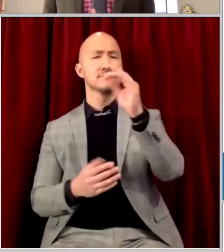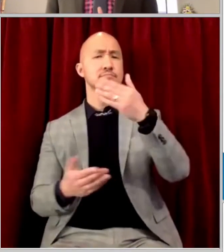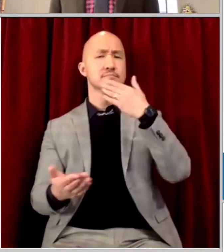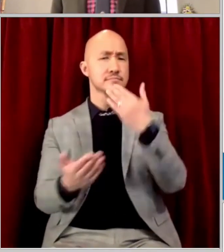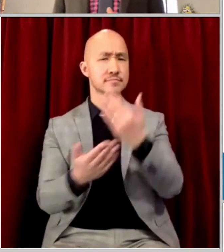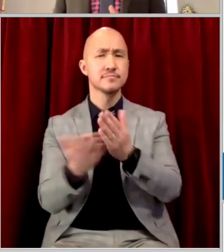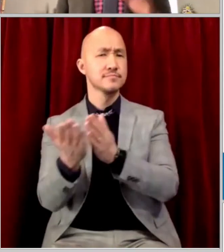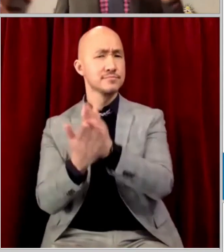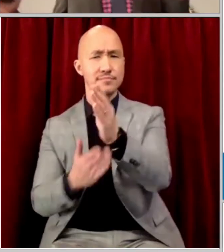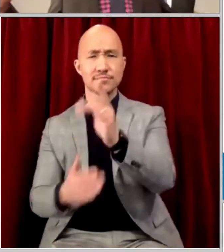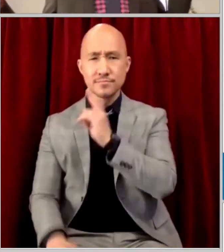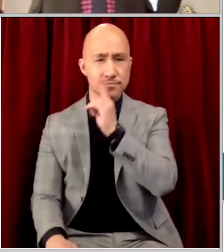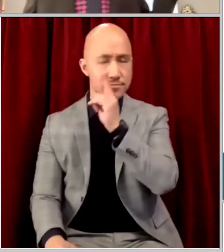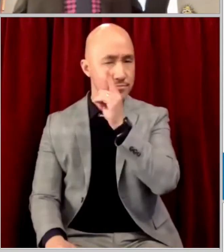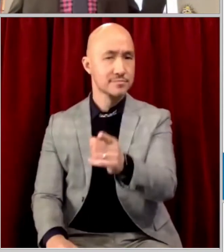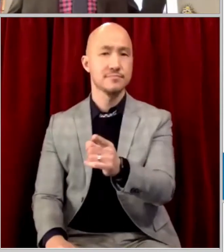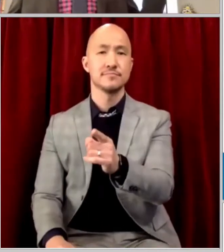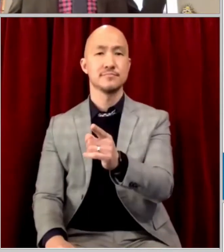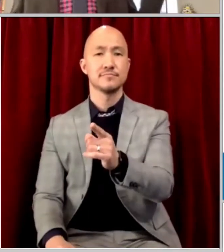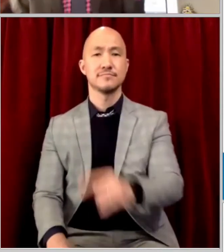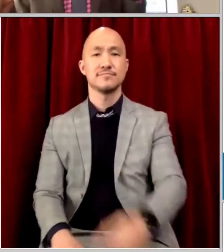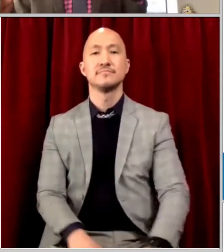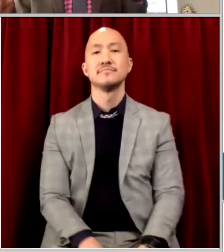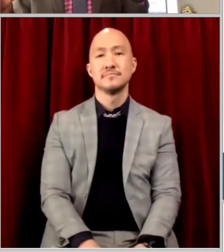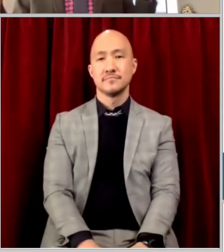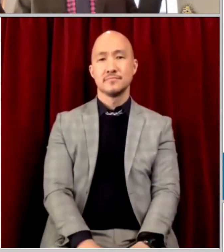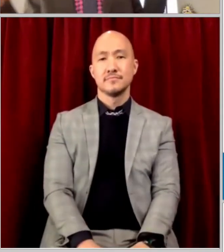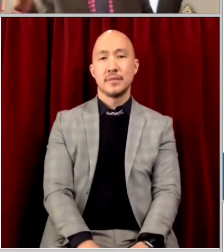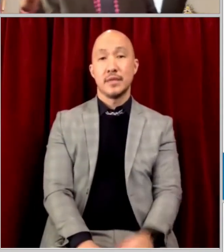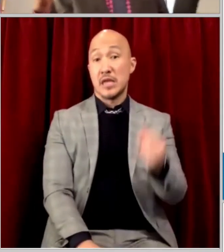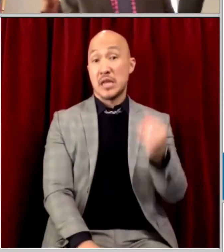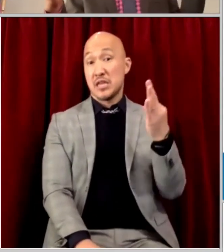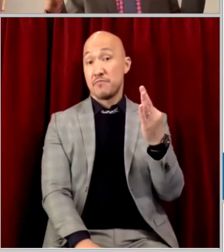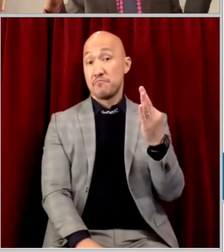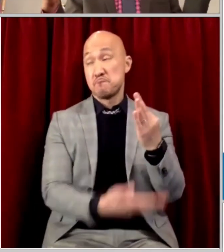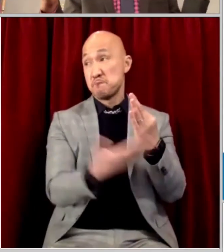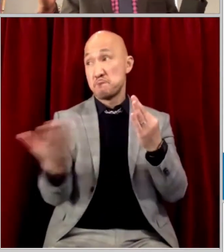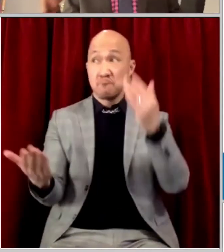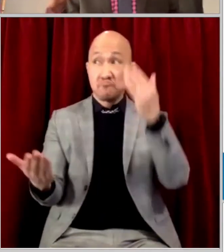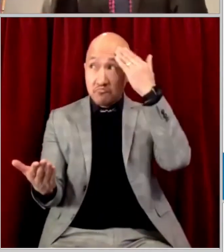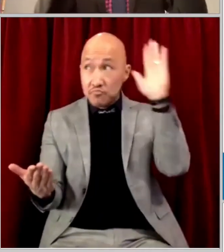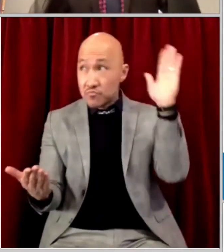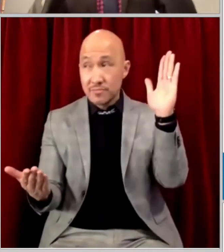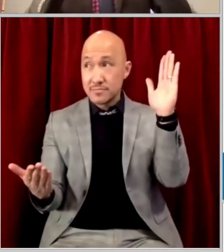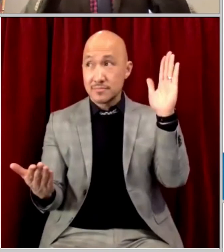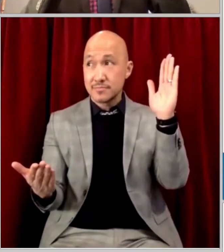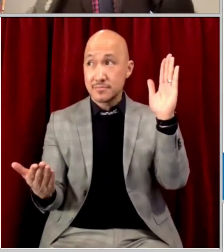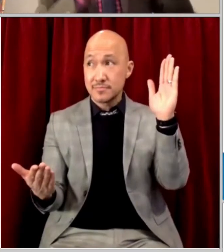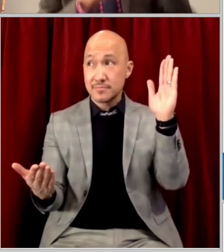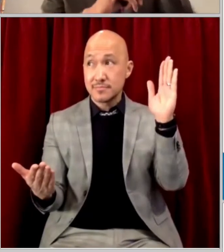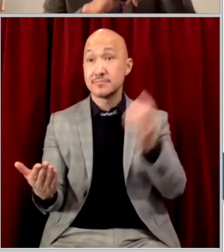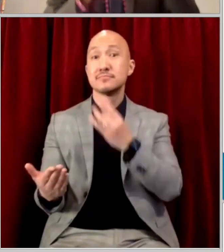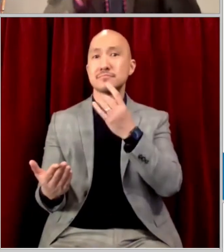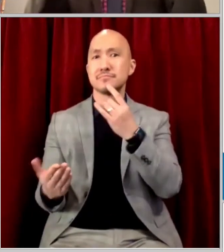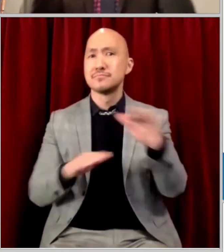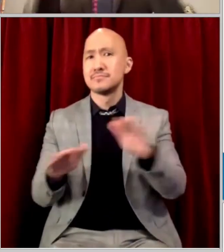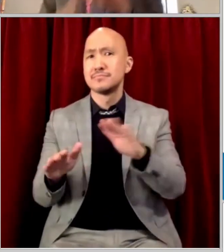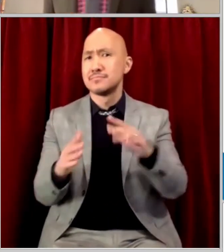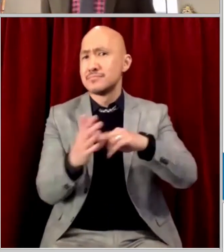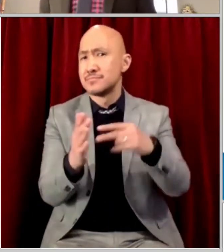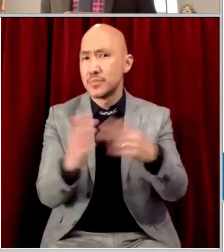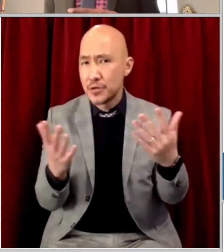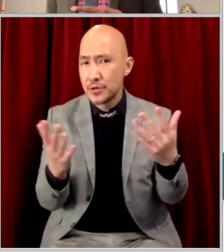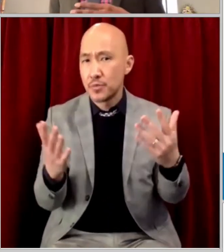truth, right? So if we didn't know what walking in the light is, well, the Bible just told us, right? Goodness, righteousness,